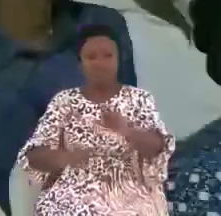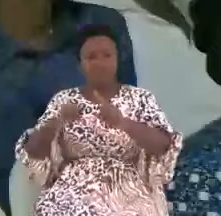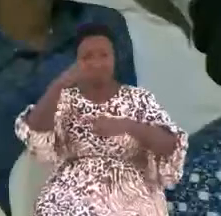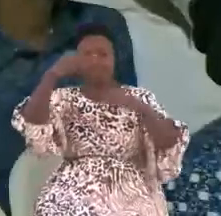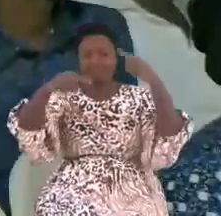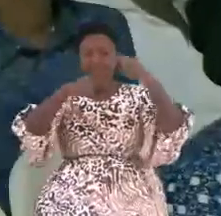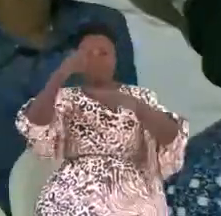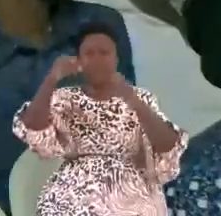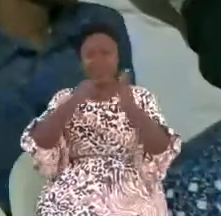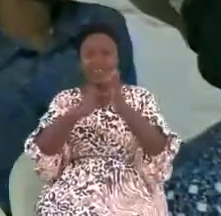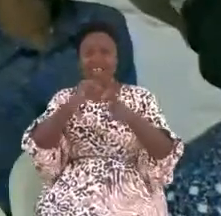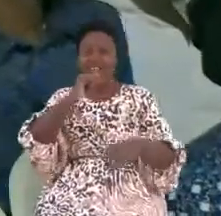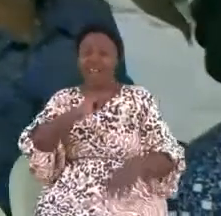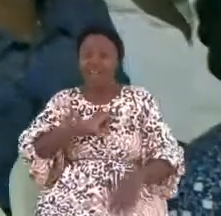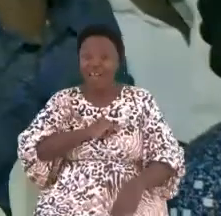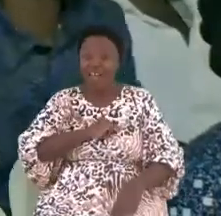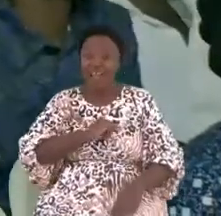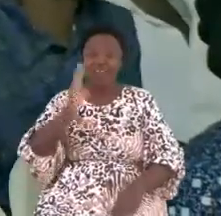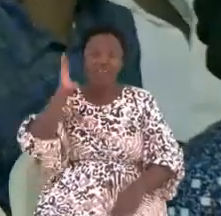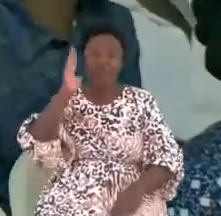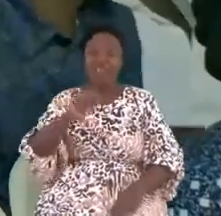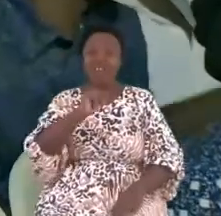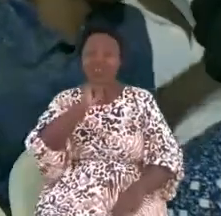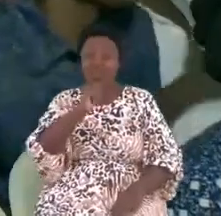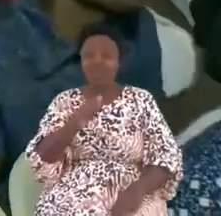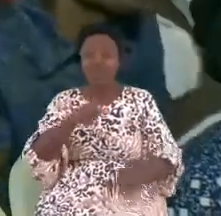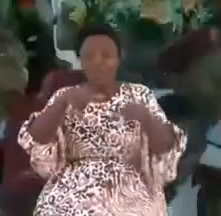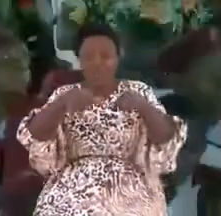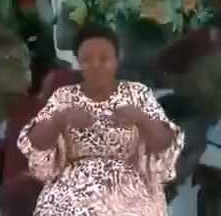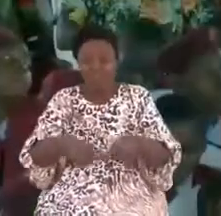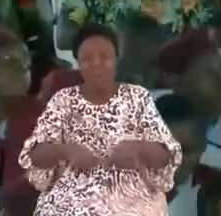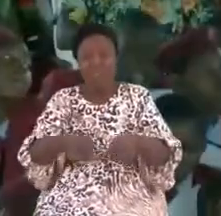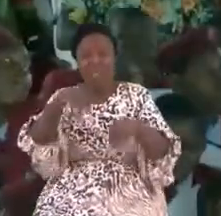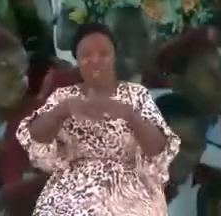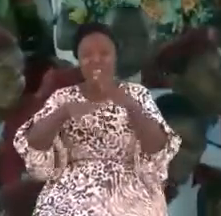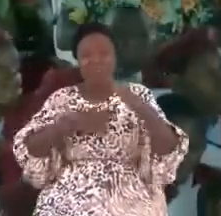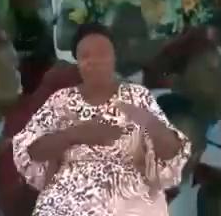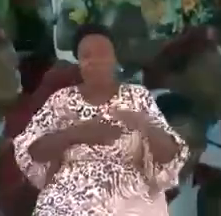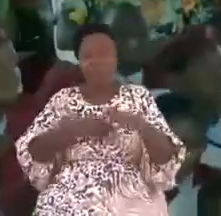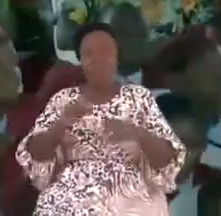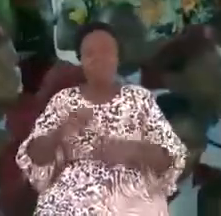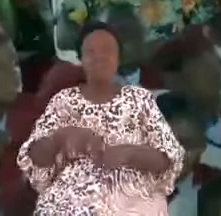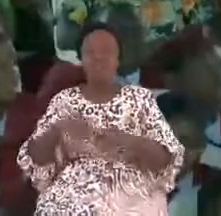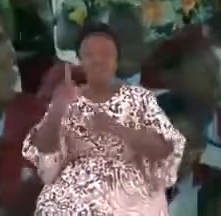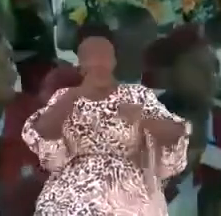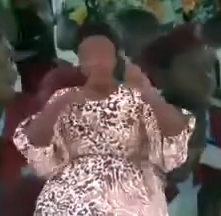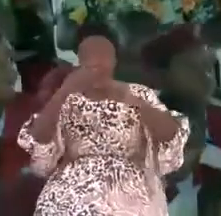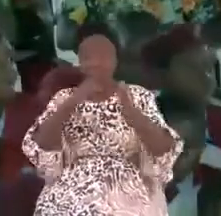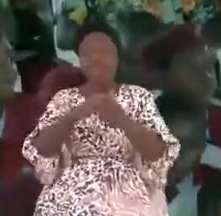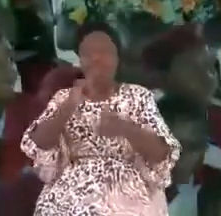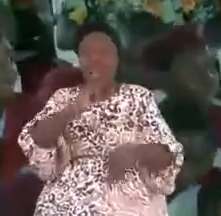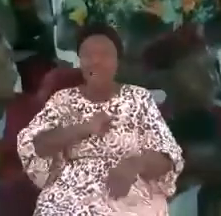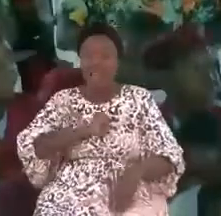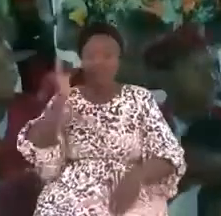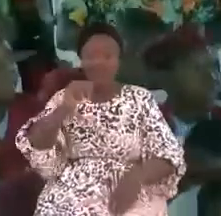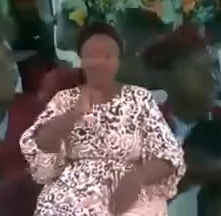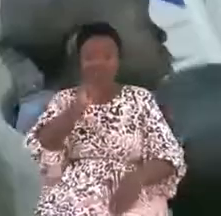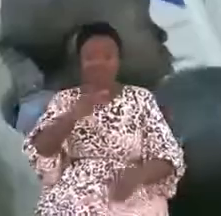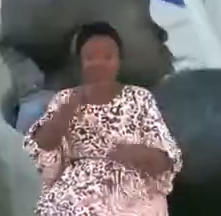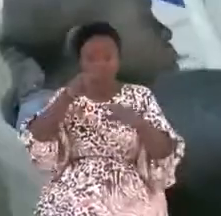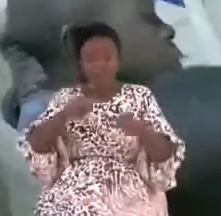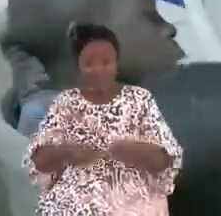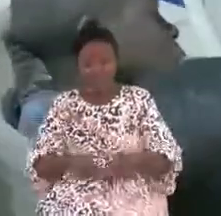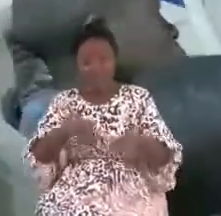problem i will not remain safe for yourself you are not remembering your problem in